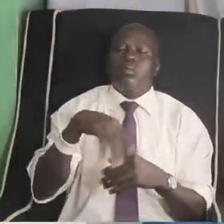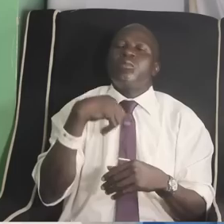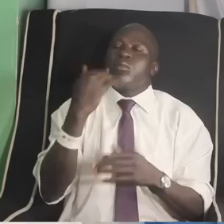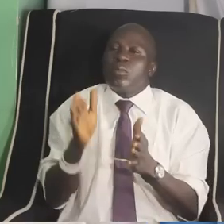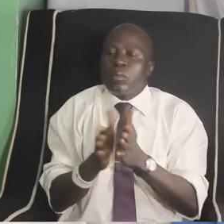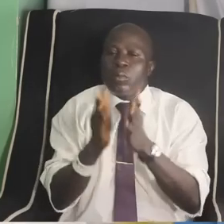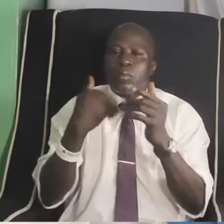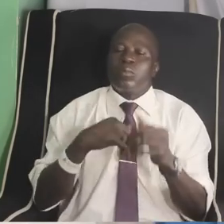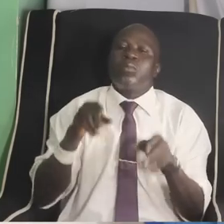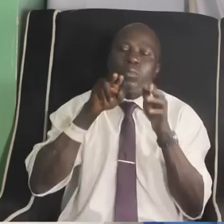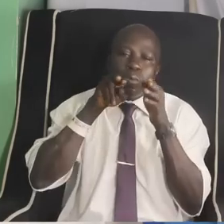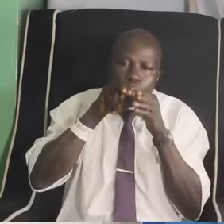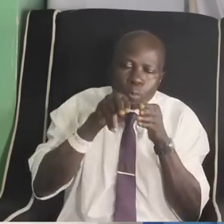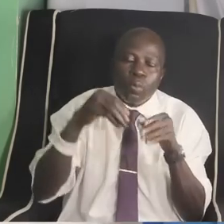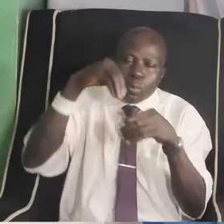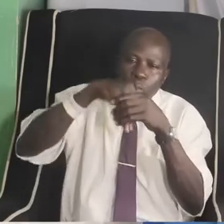You ask me to put my mouth to that